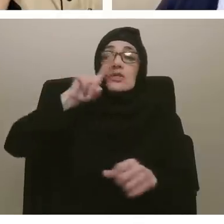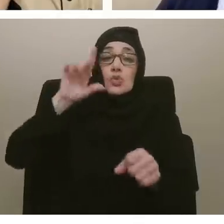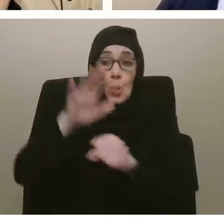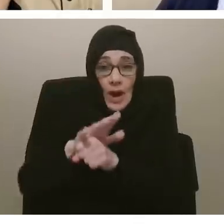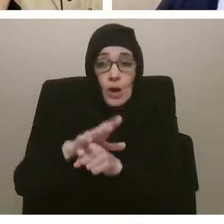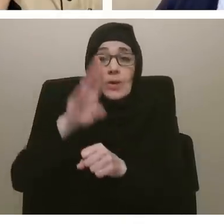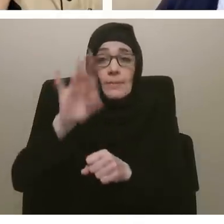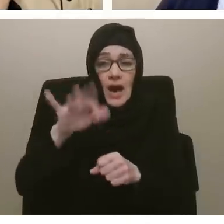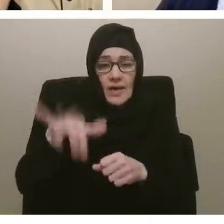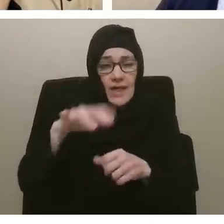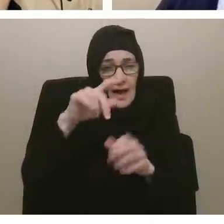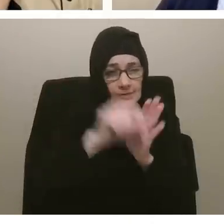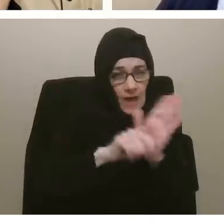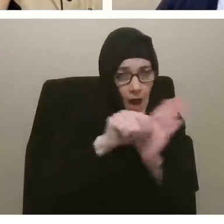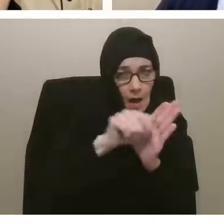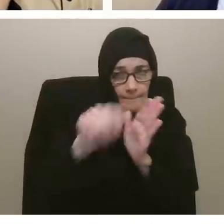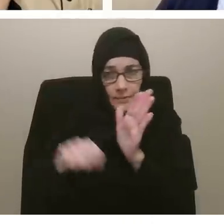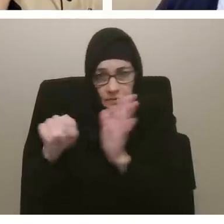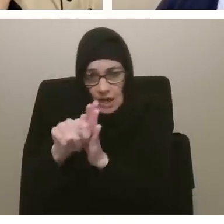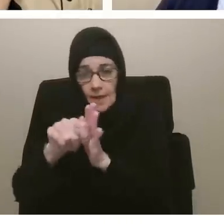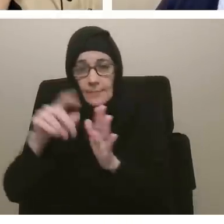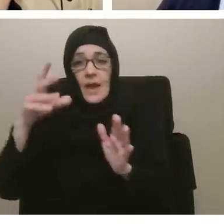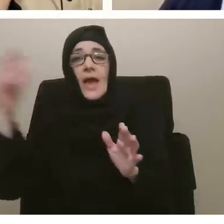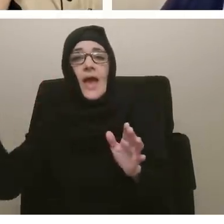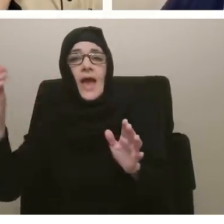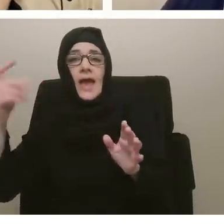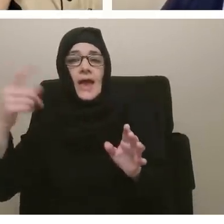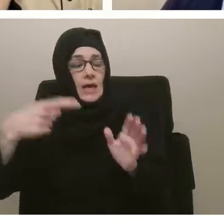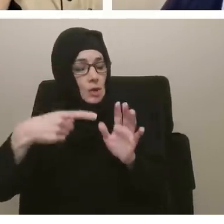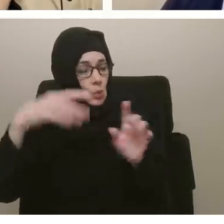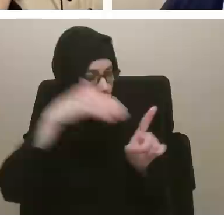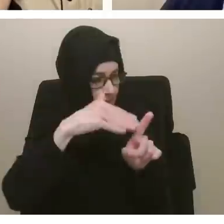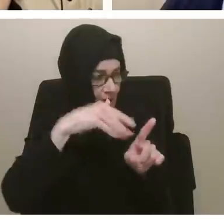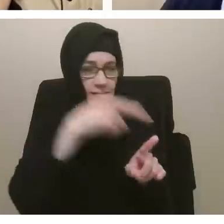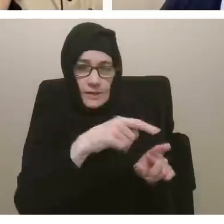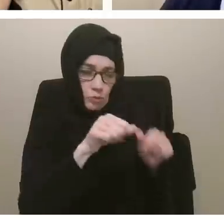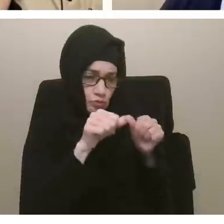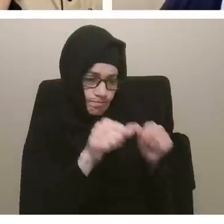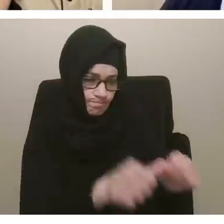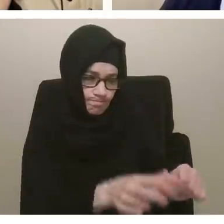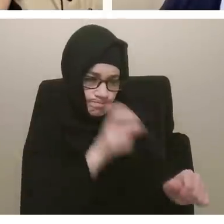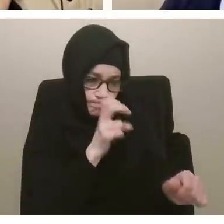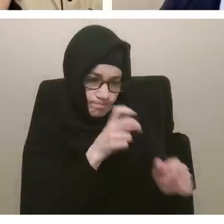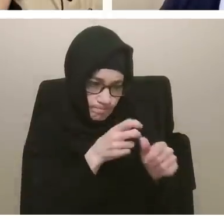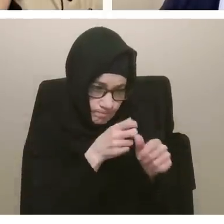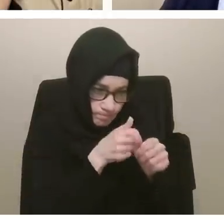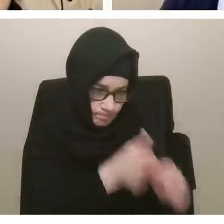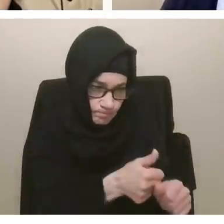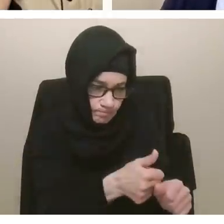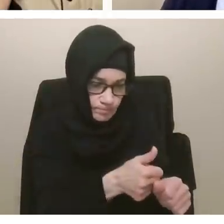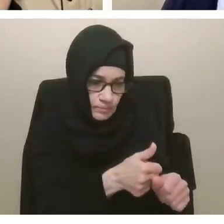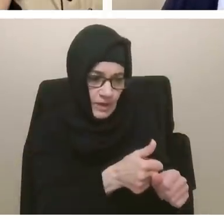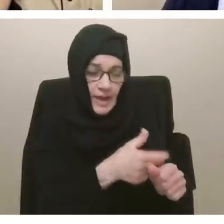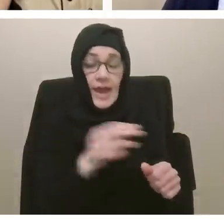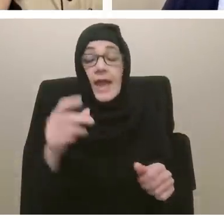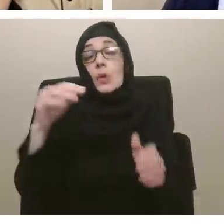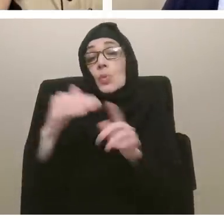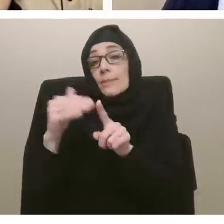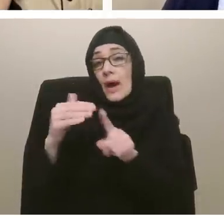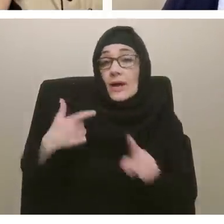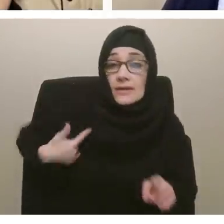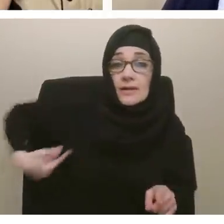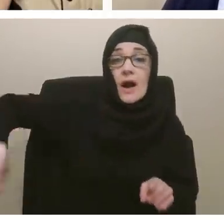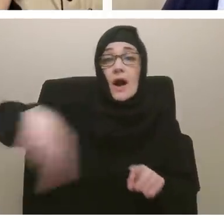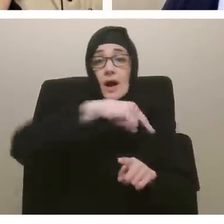and showing and bringing the reality to him and reminding him to stay the course and reminding all of us, subhanAllah, to remember